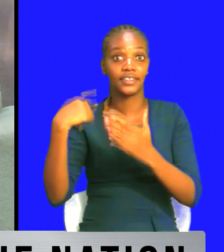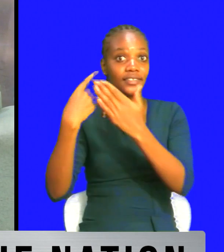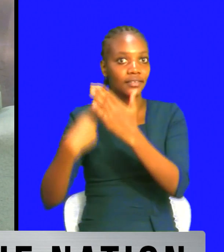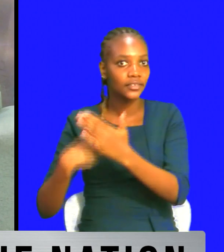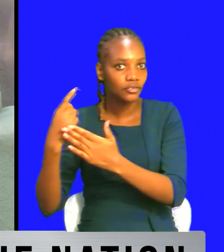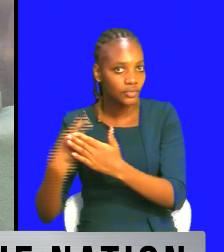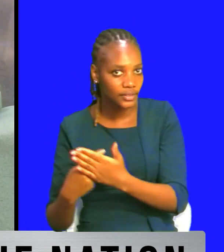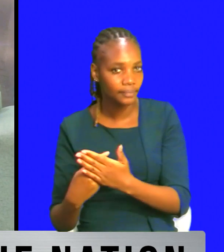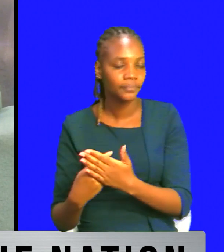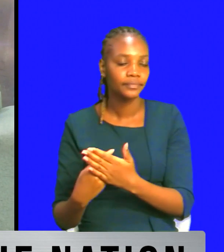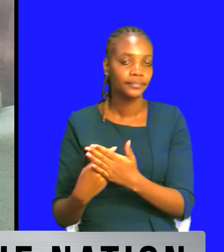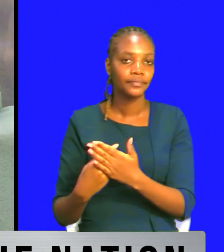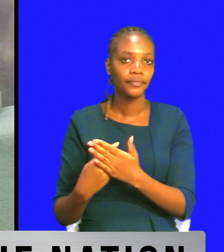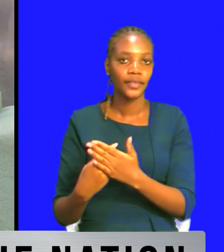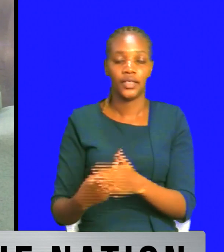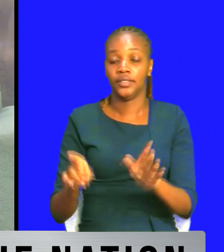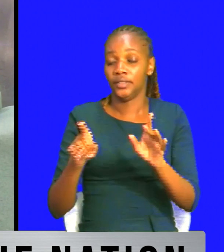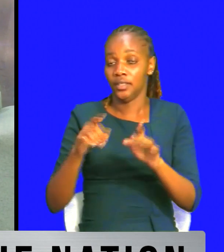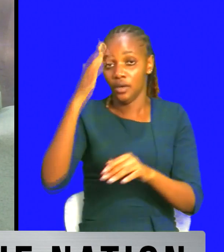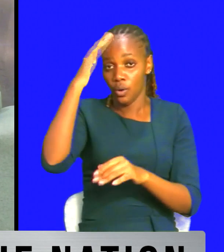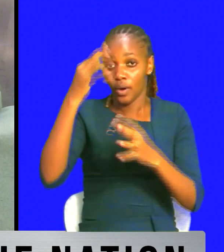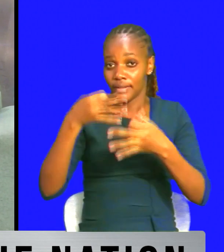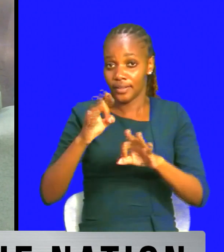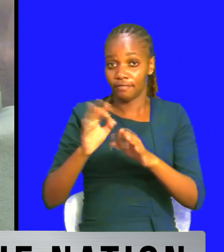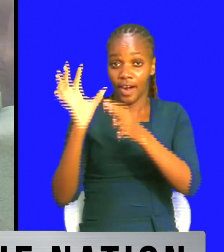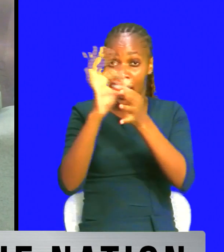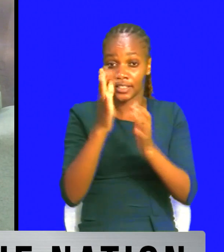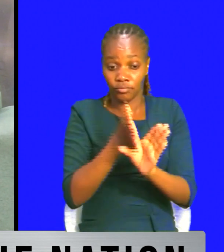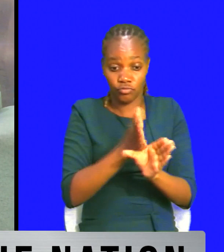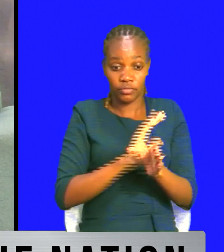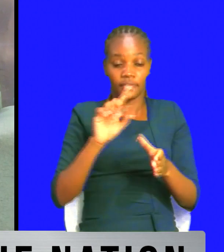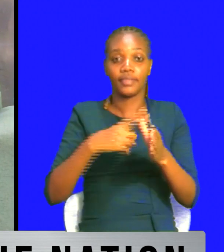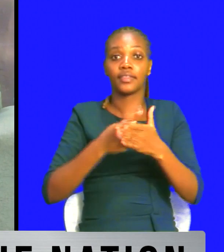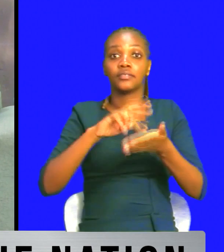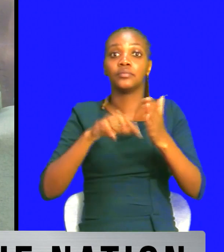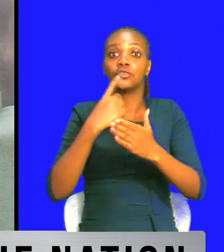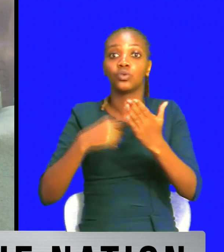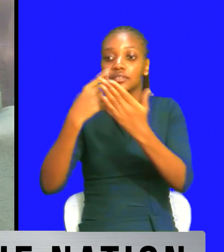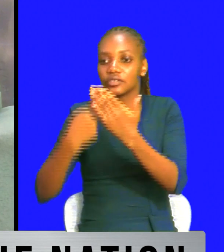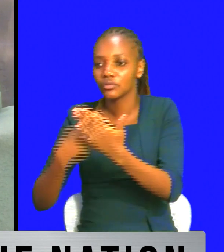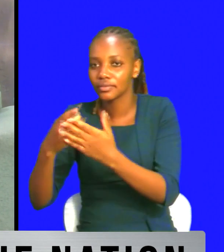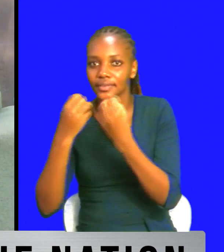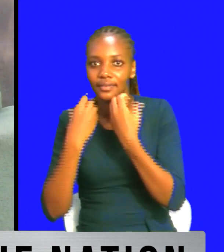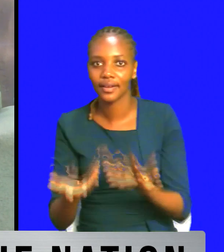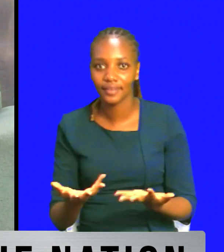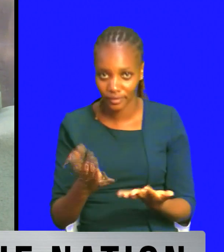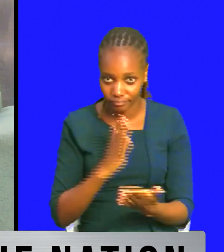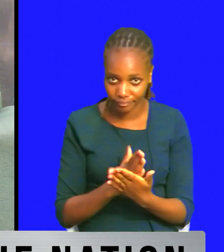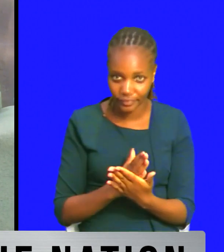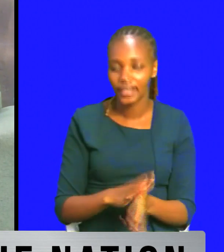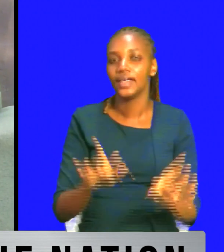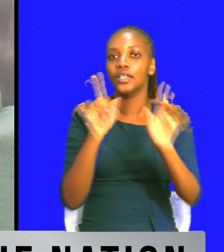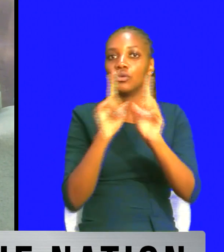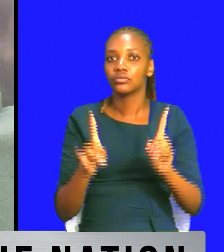fatal challenge to the talks, because if Azimio withdraws, then there are really no talks. Right. So that means that we've